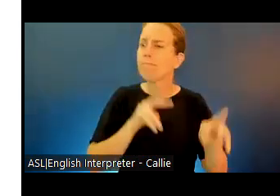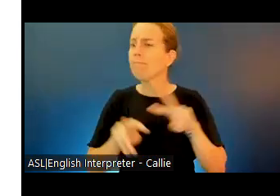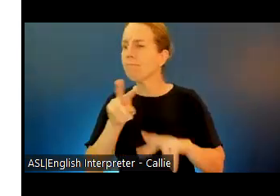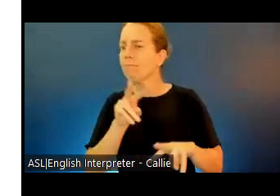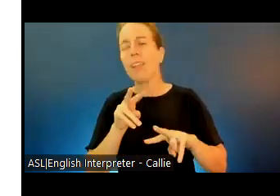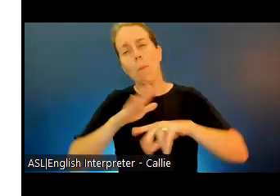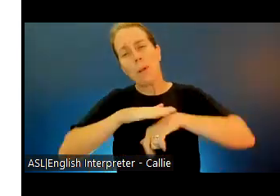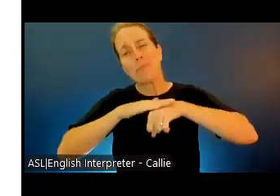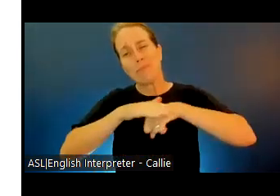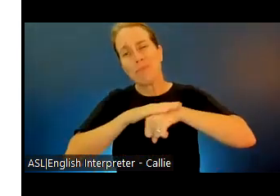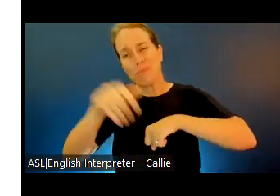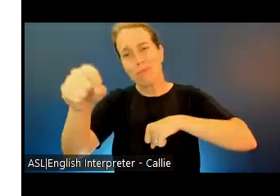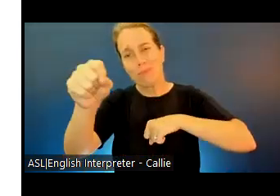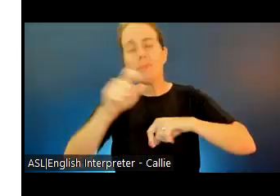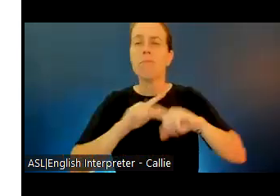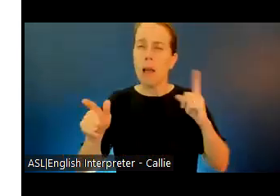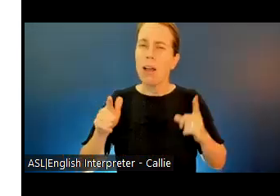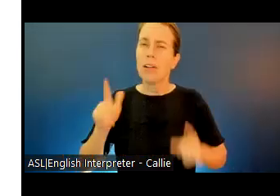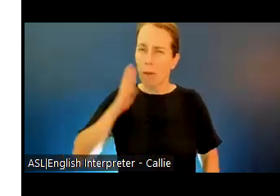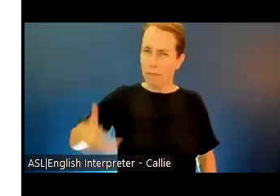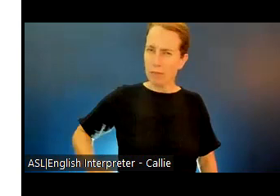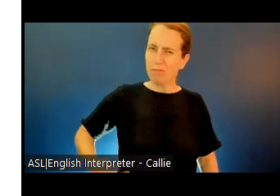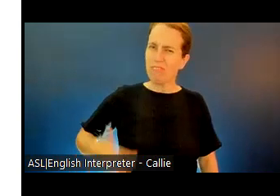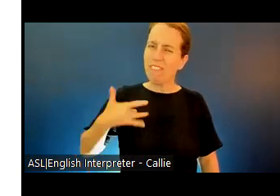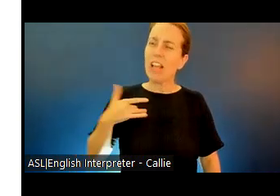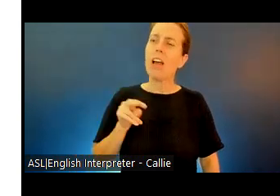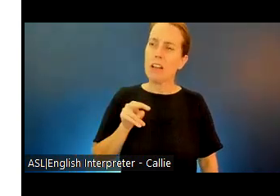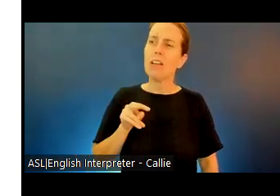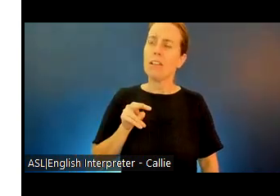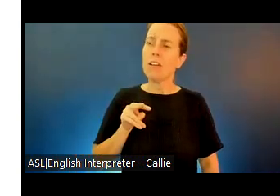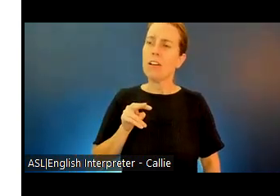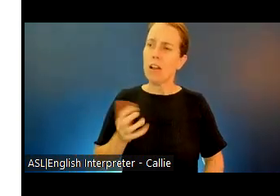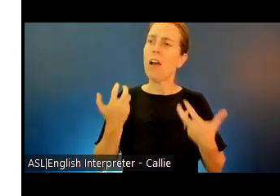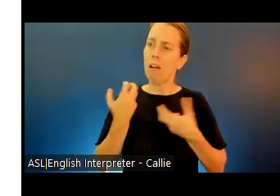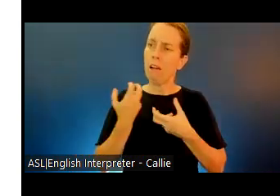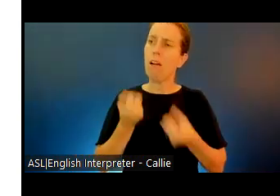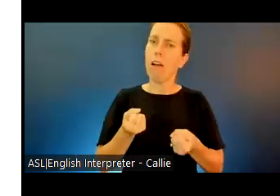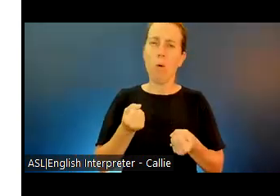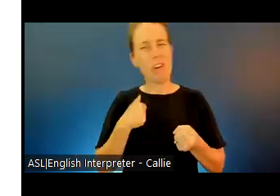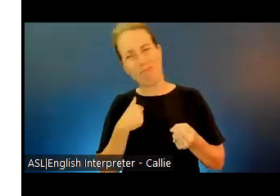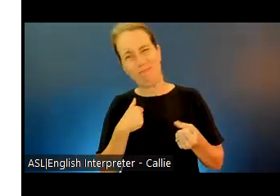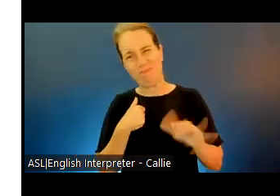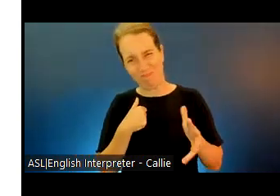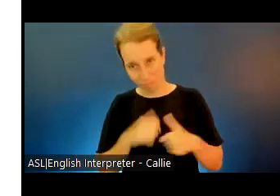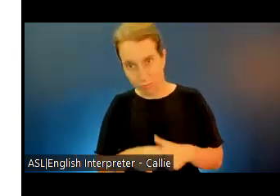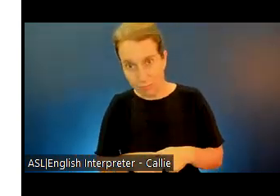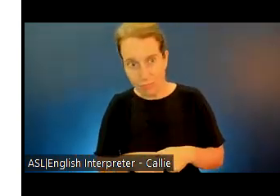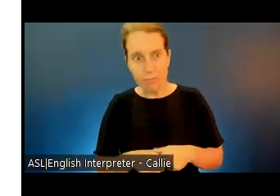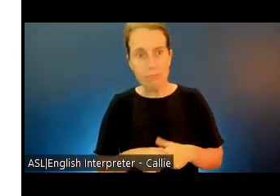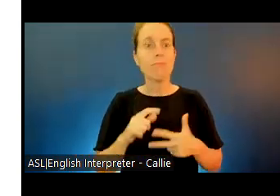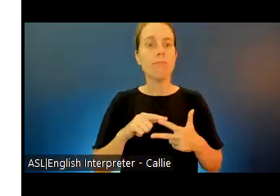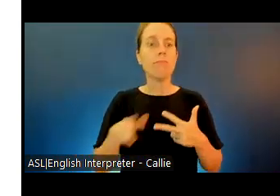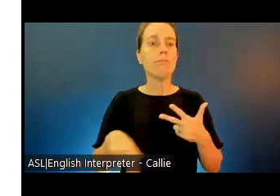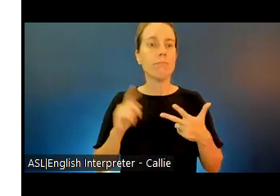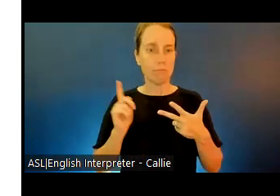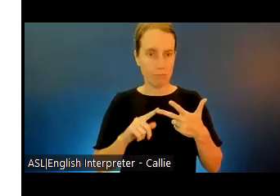about the services that facility or treatment program is offering. The next one is